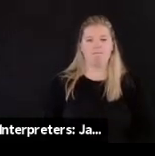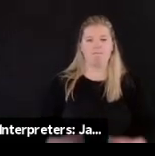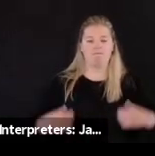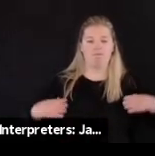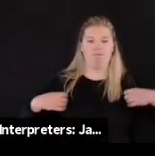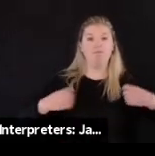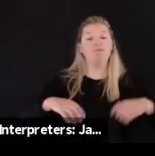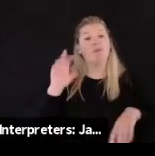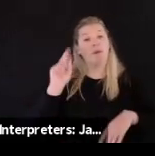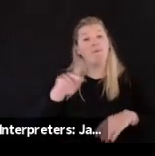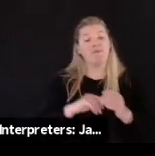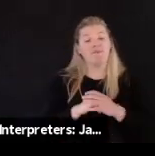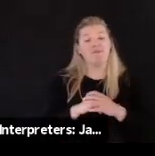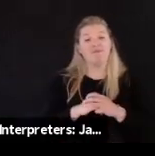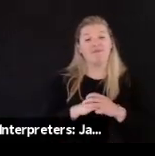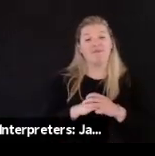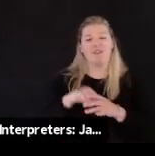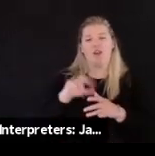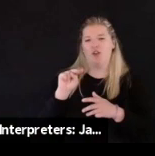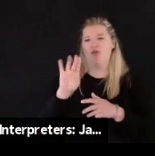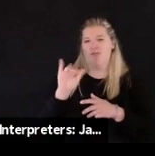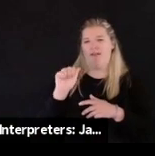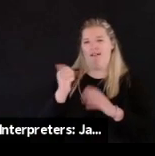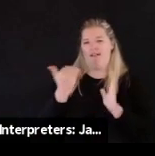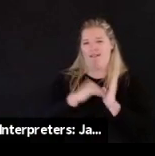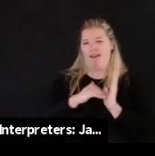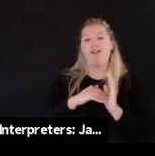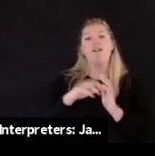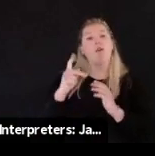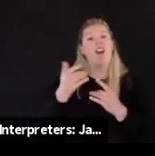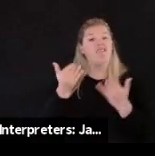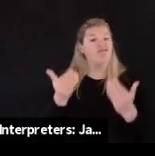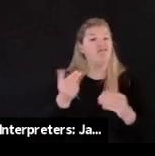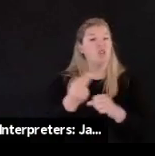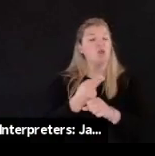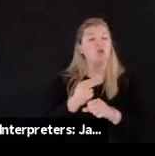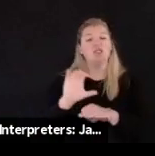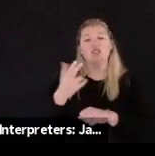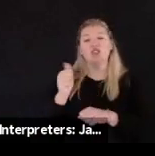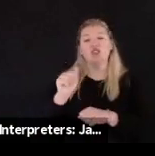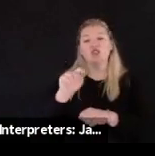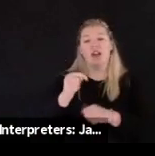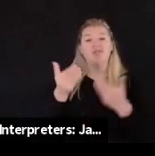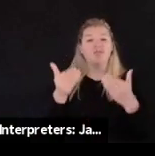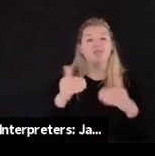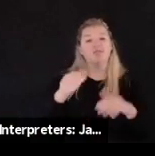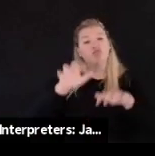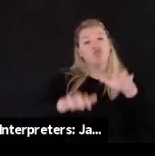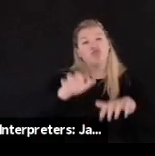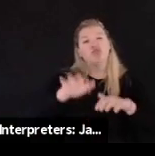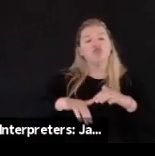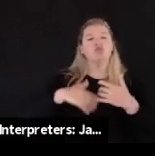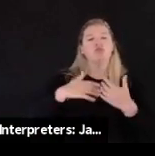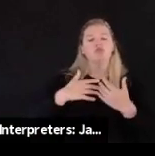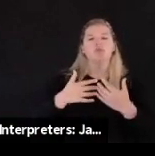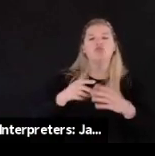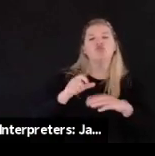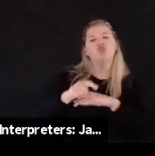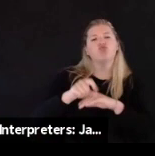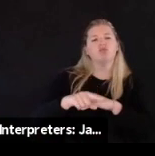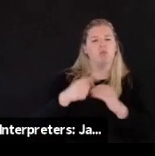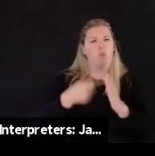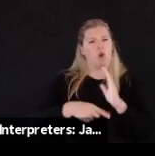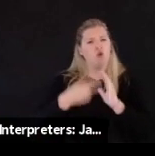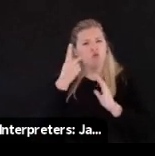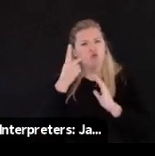Okay. So let's use the chat option to consider what you saw, what you thought,